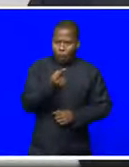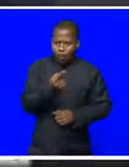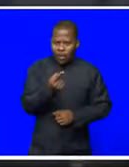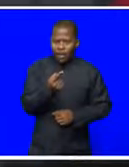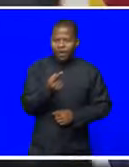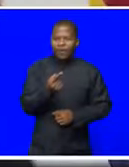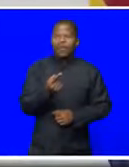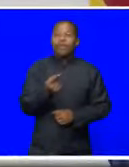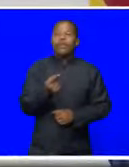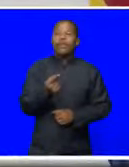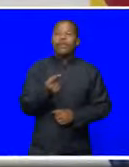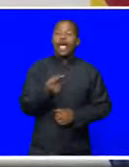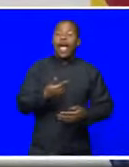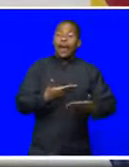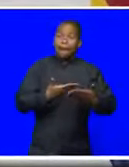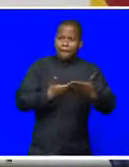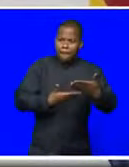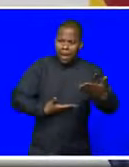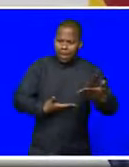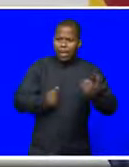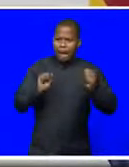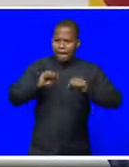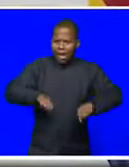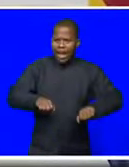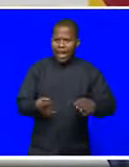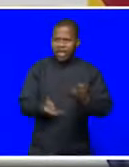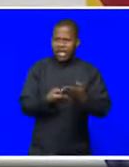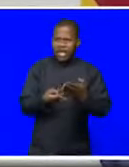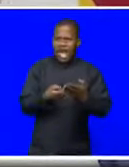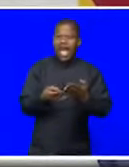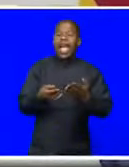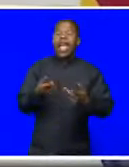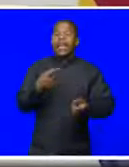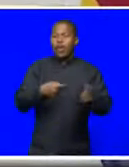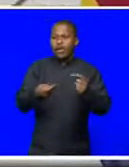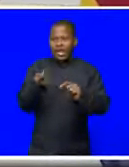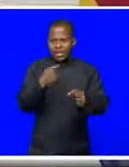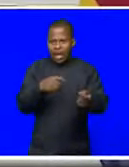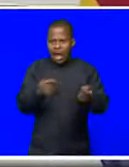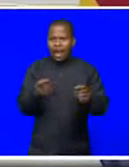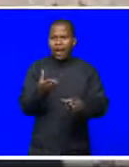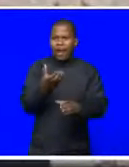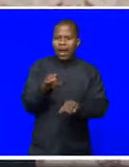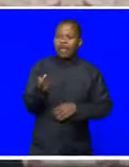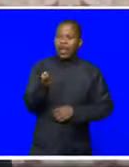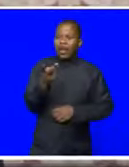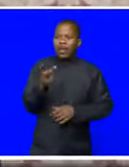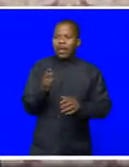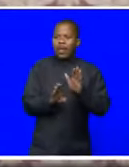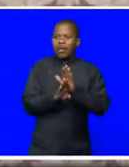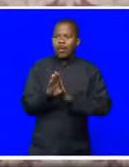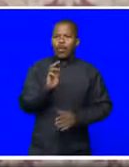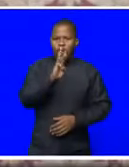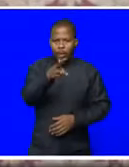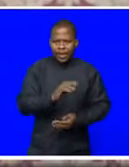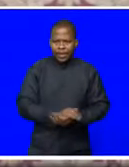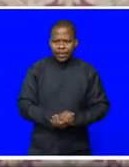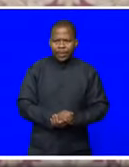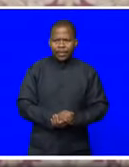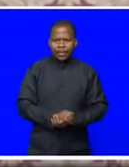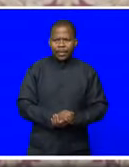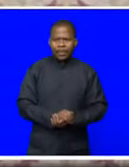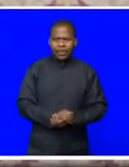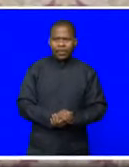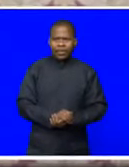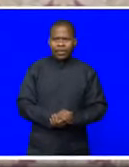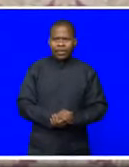treaty that will fast-track trade and economic activity between the two nations. Your Majesty